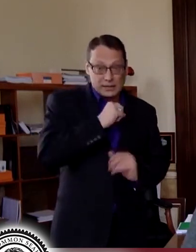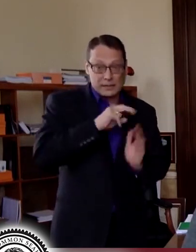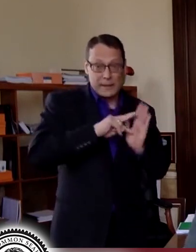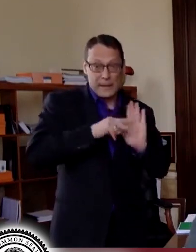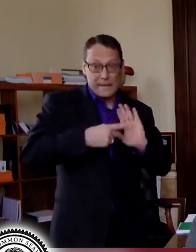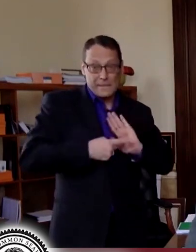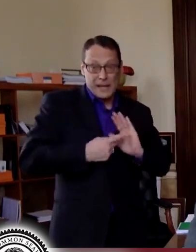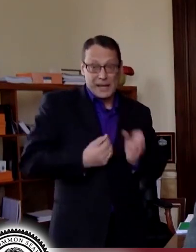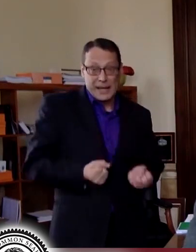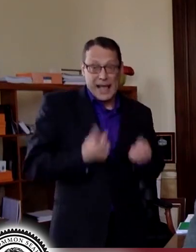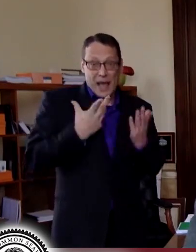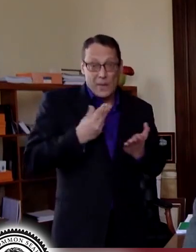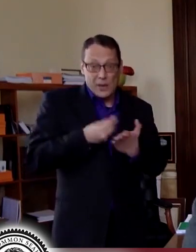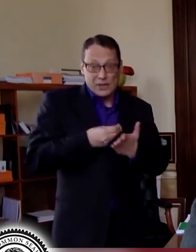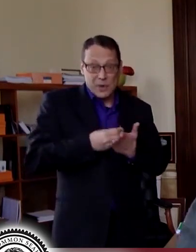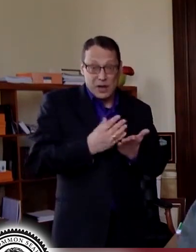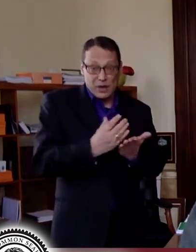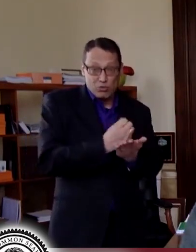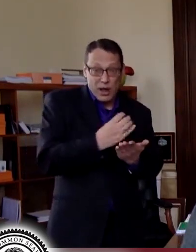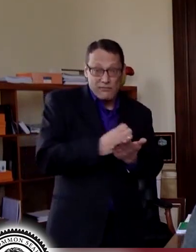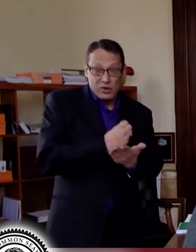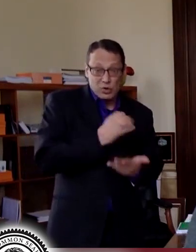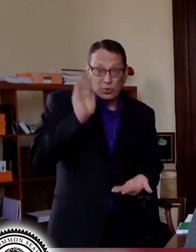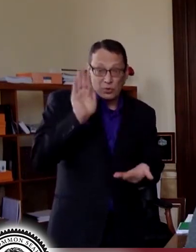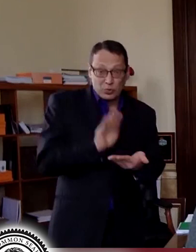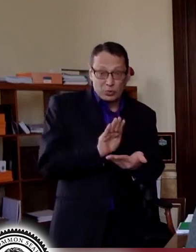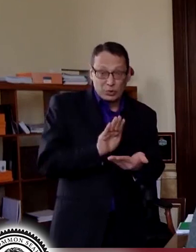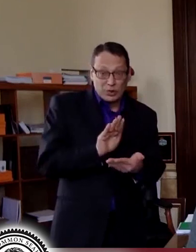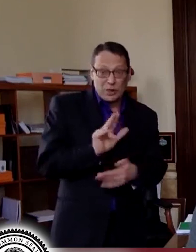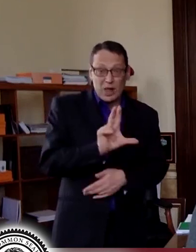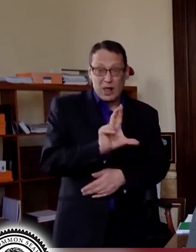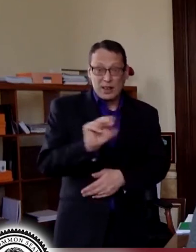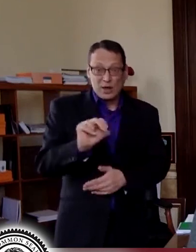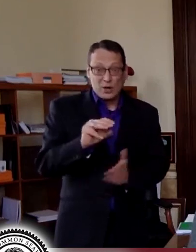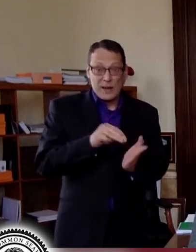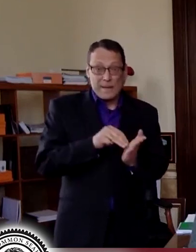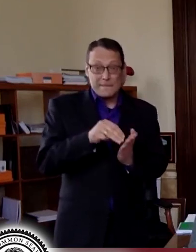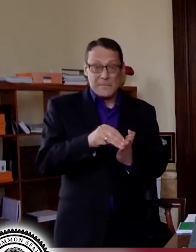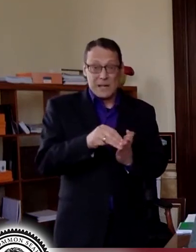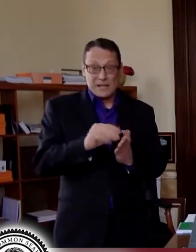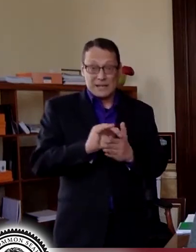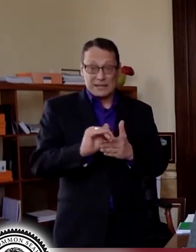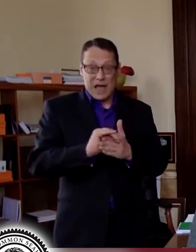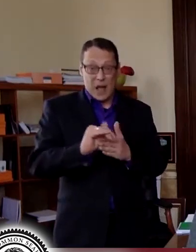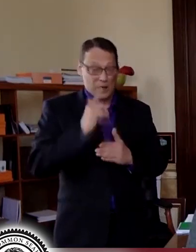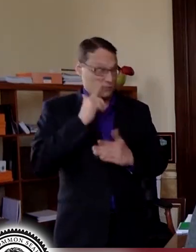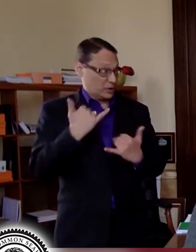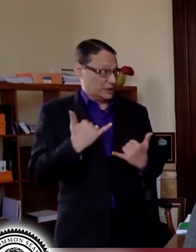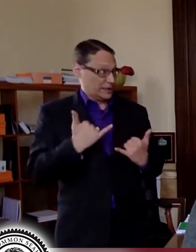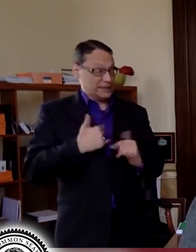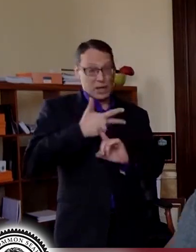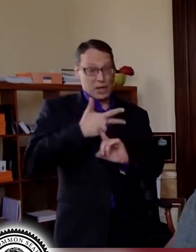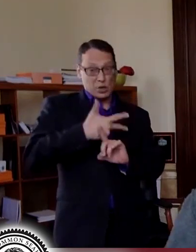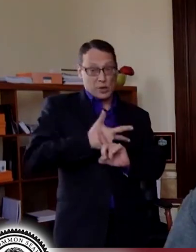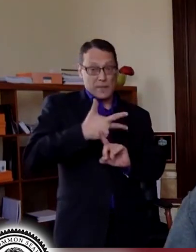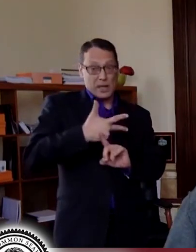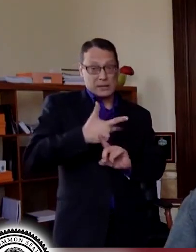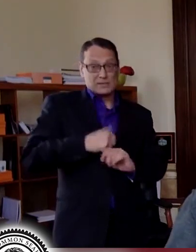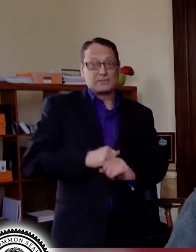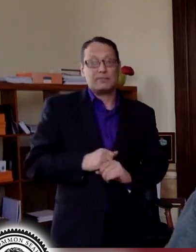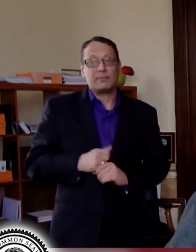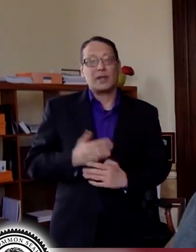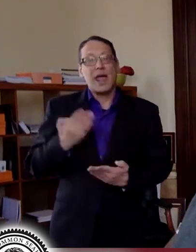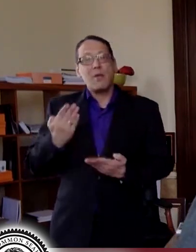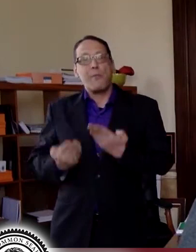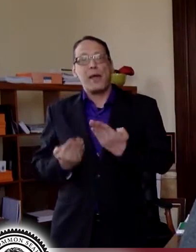revenue is going to be down. We're looking at about $30 million for just this quarter that we're in right now, and possibly about